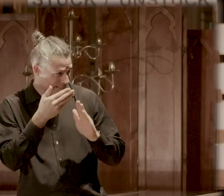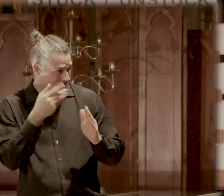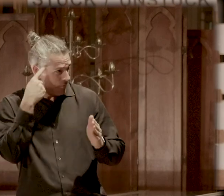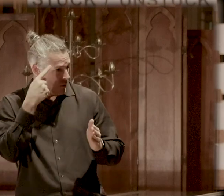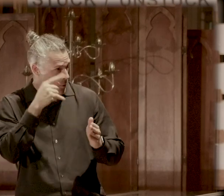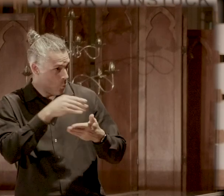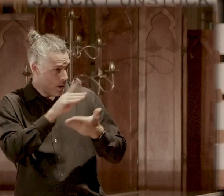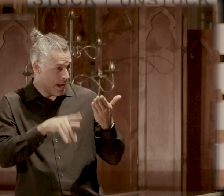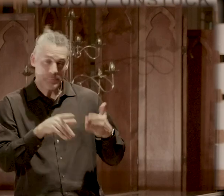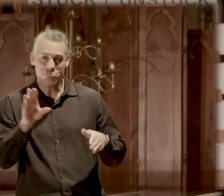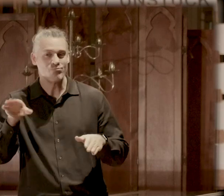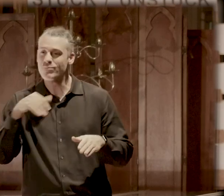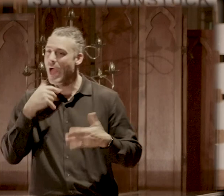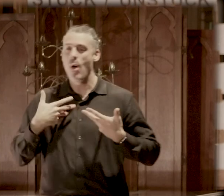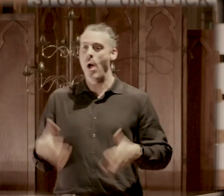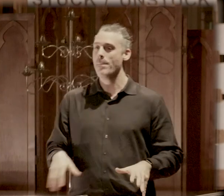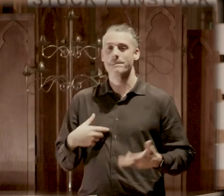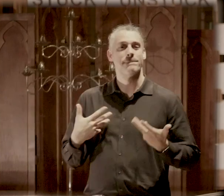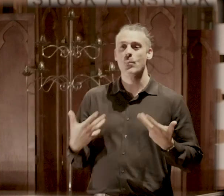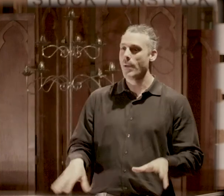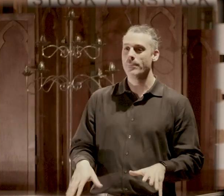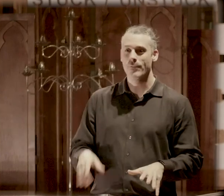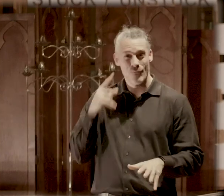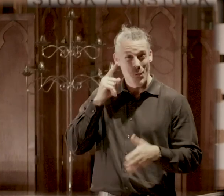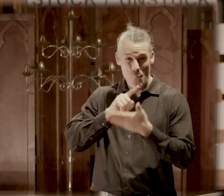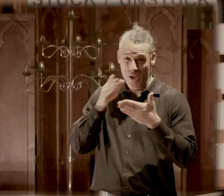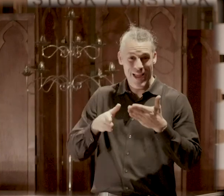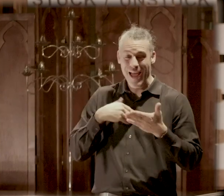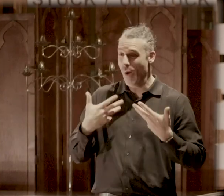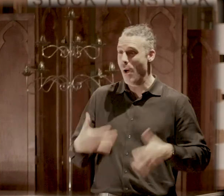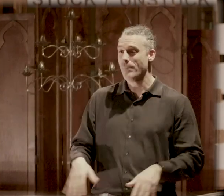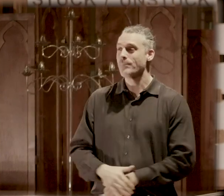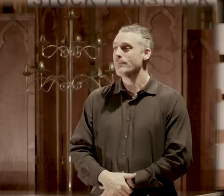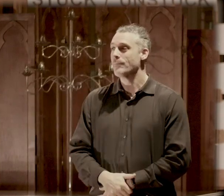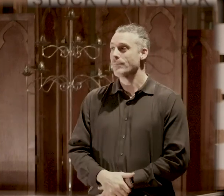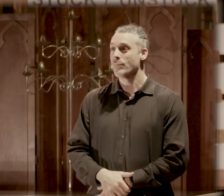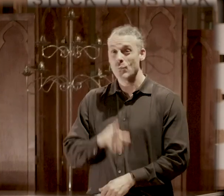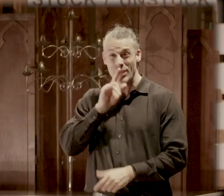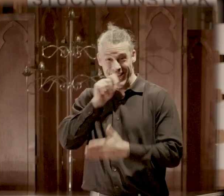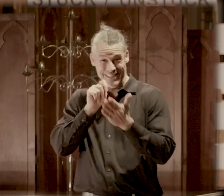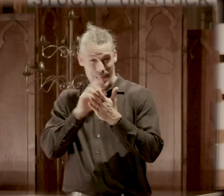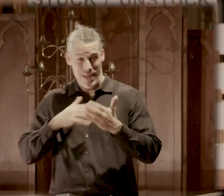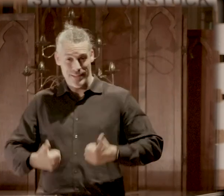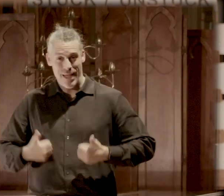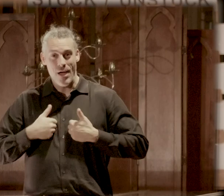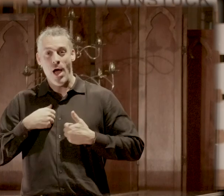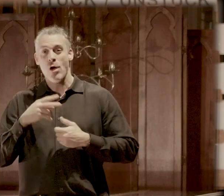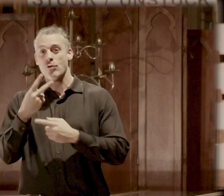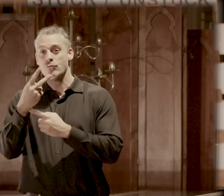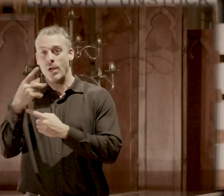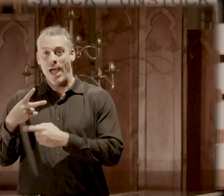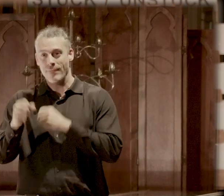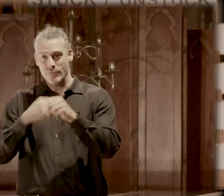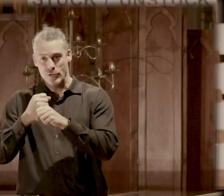weekend? I did not want to go to Elk City for the weekend. At this point in my life, I was about